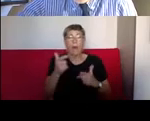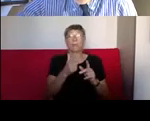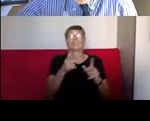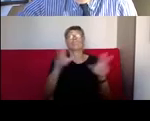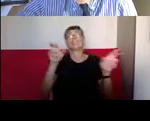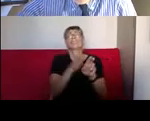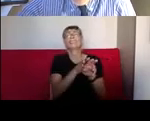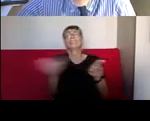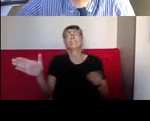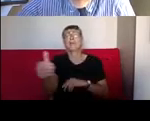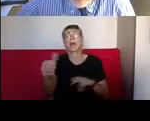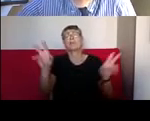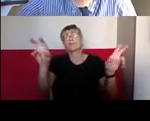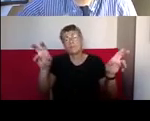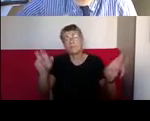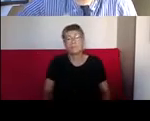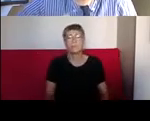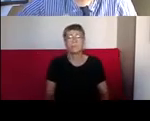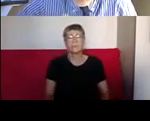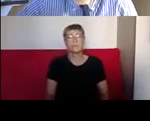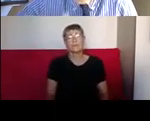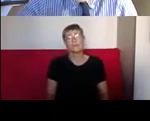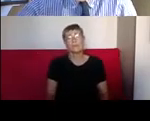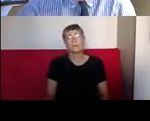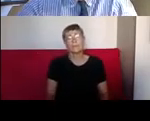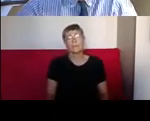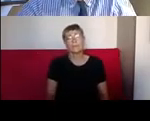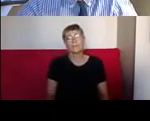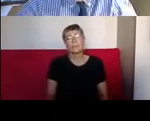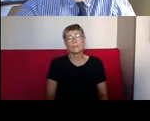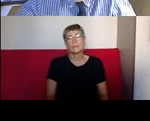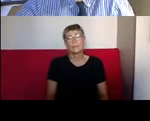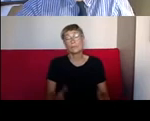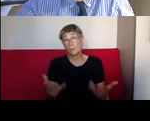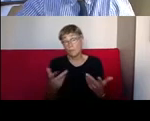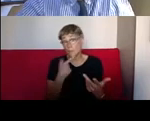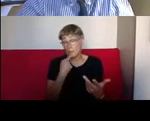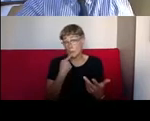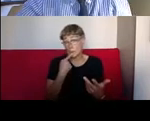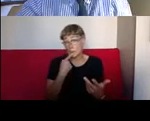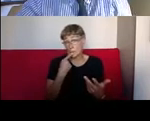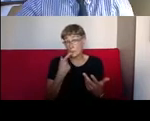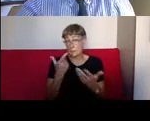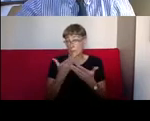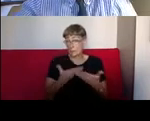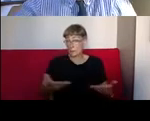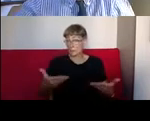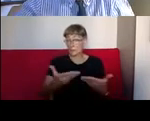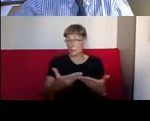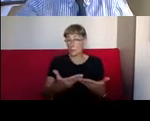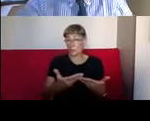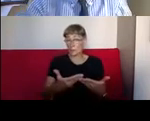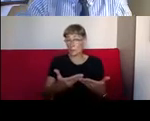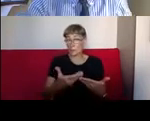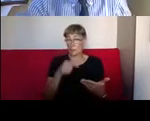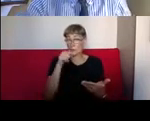occurs when apparently neutral situation, but it's something that comes that you don't know what it can be, that